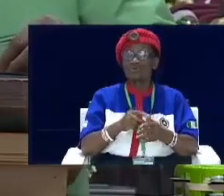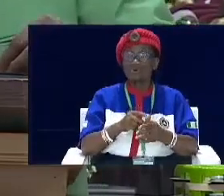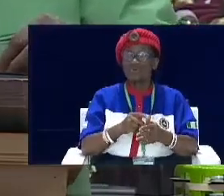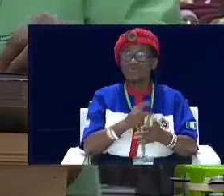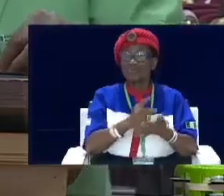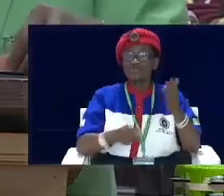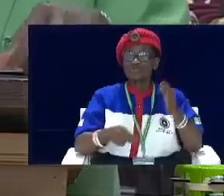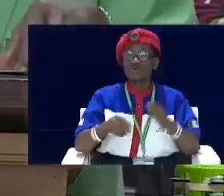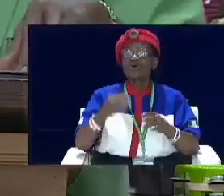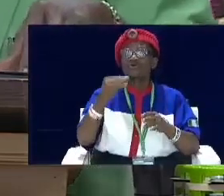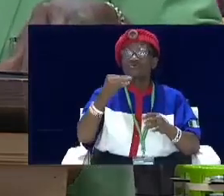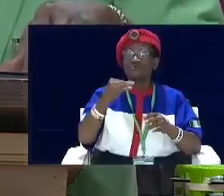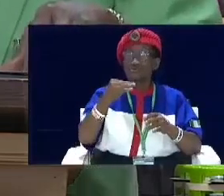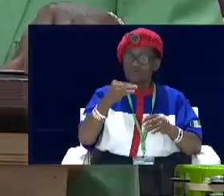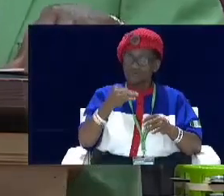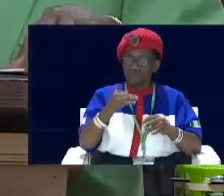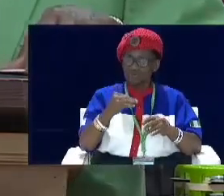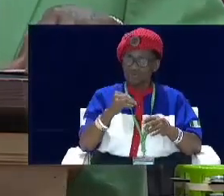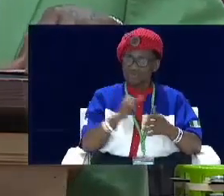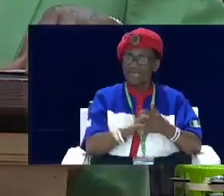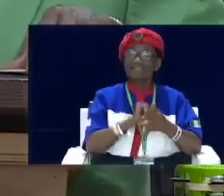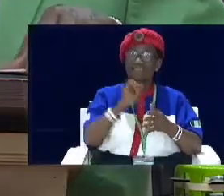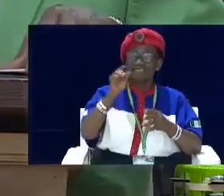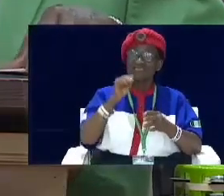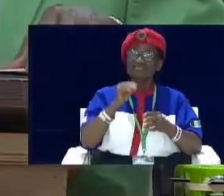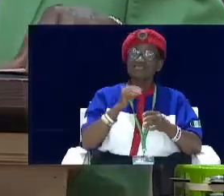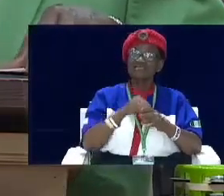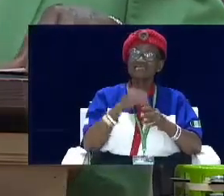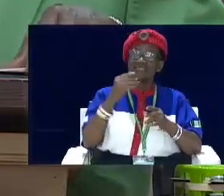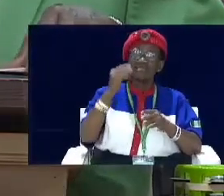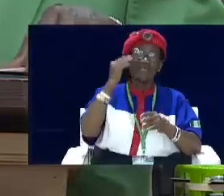òróró yàn tí ń bẹ lórí Elisha yìí. The